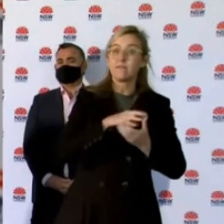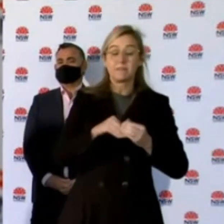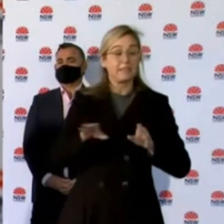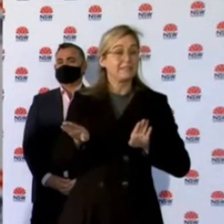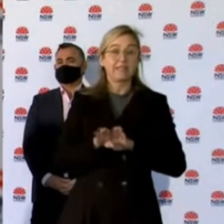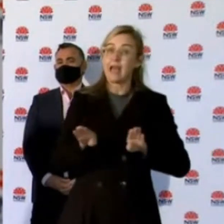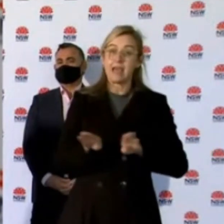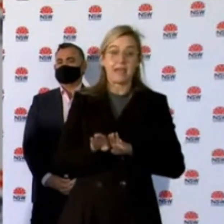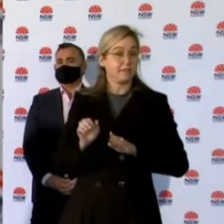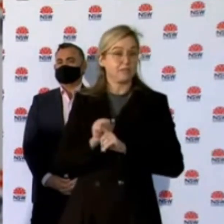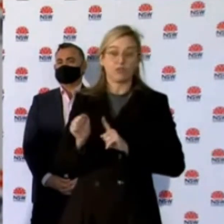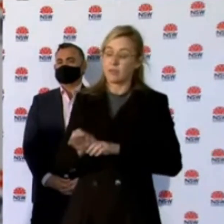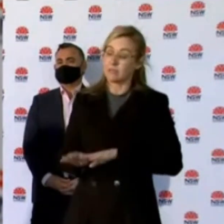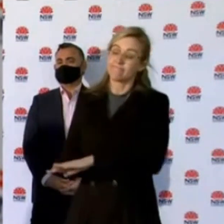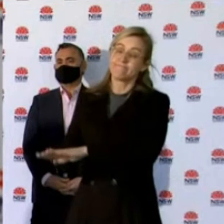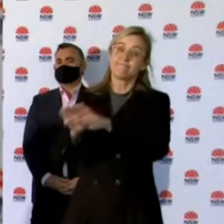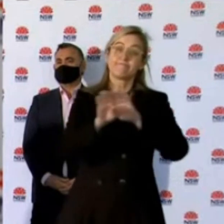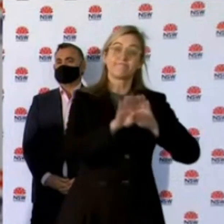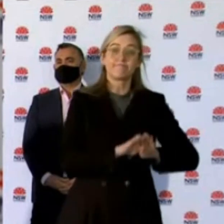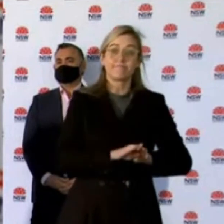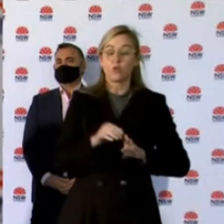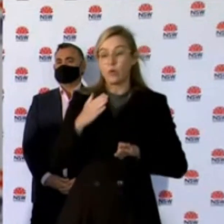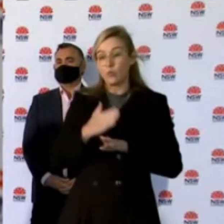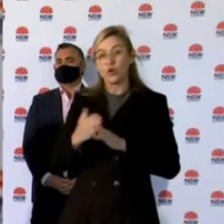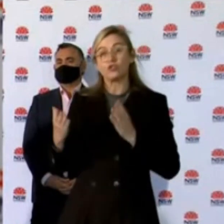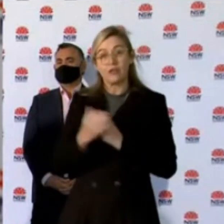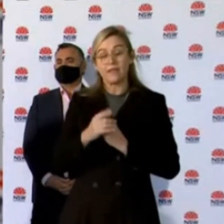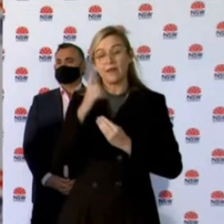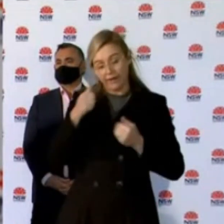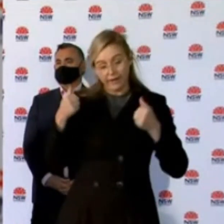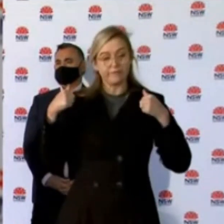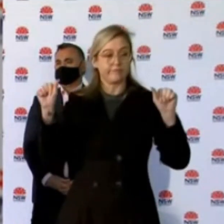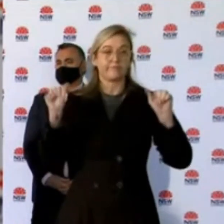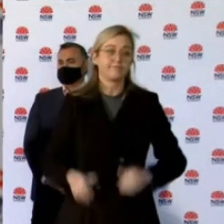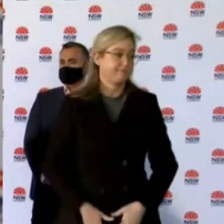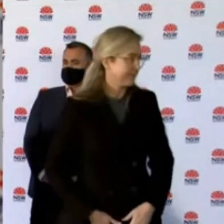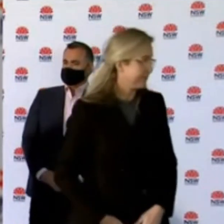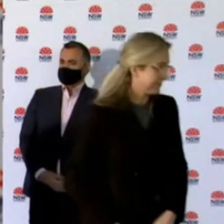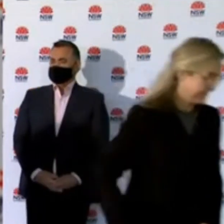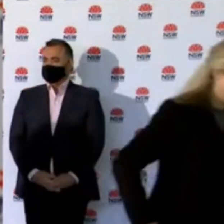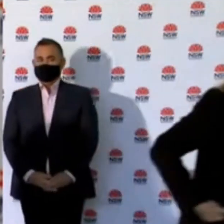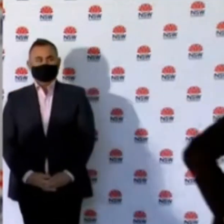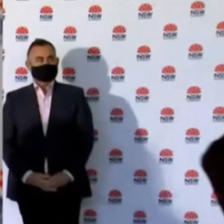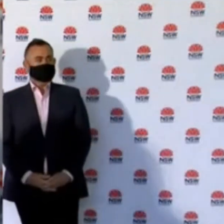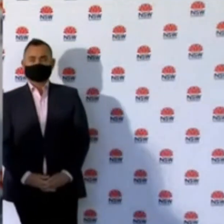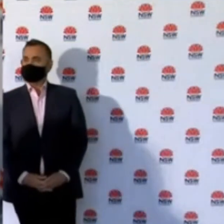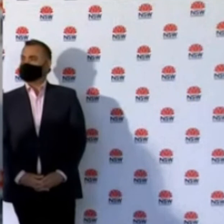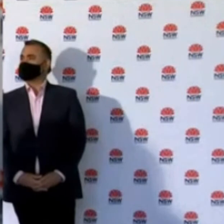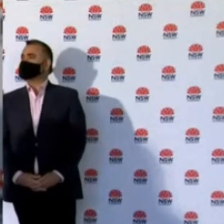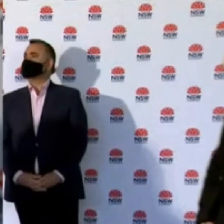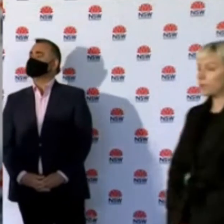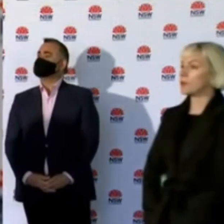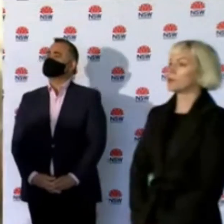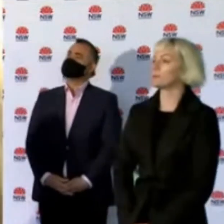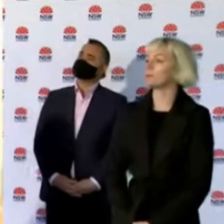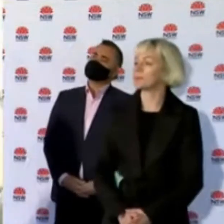convinced that if we all keep working together, we'll get out of this in a timely way. It won't be 2 weeks, though. It won't be 2 weeks. Can I just clarify one thing, just in terms of the